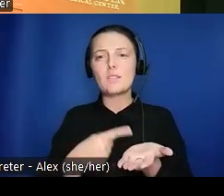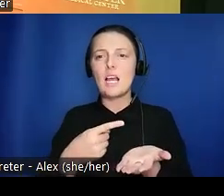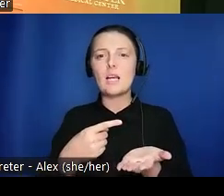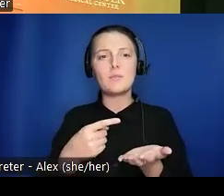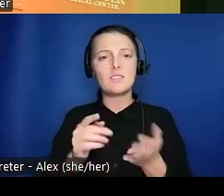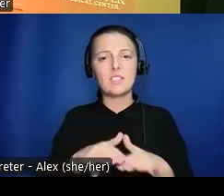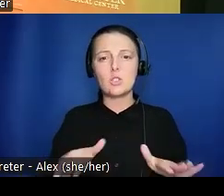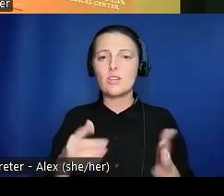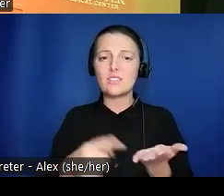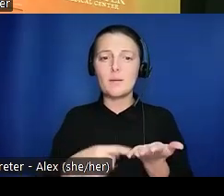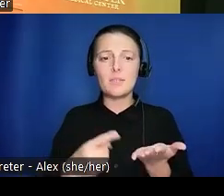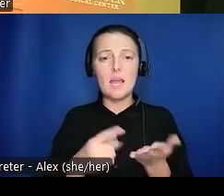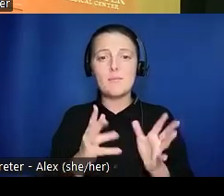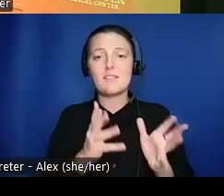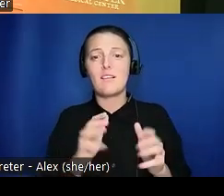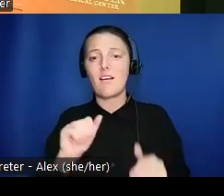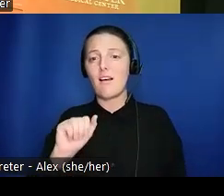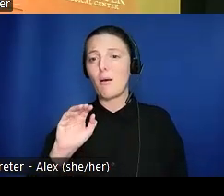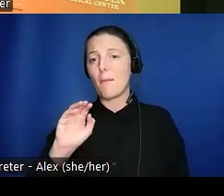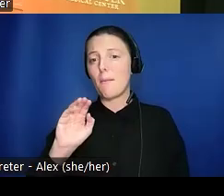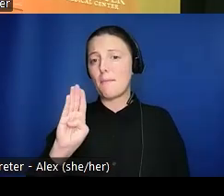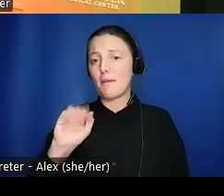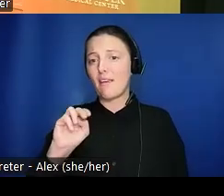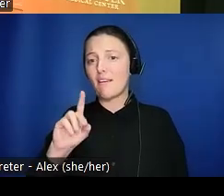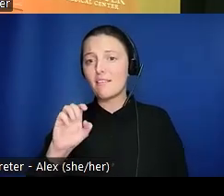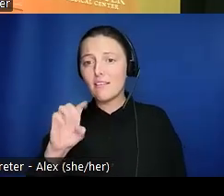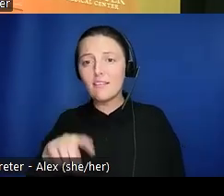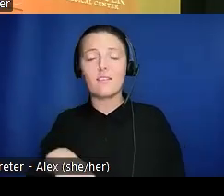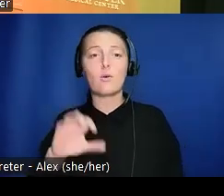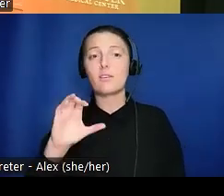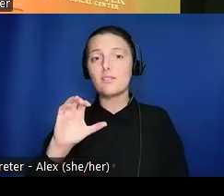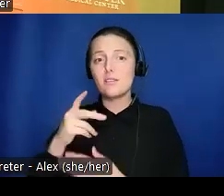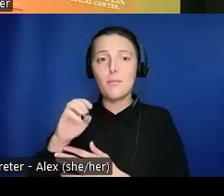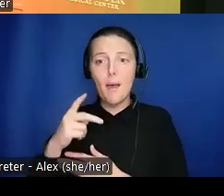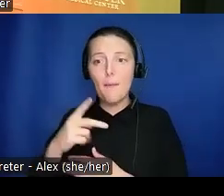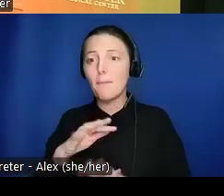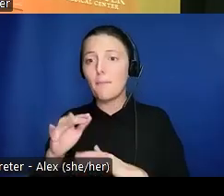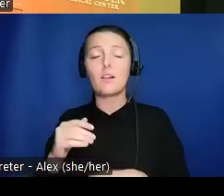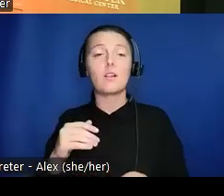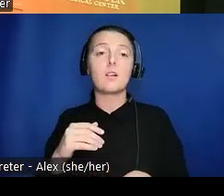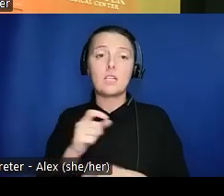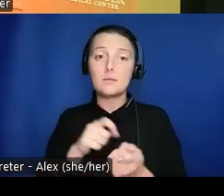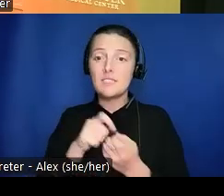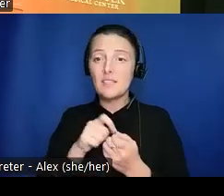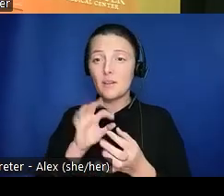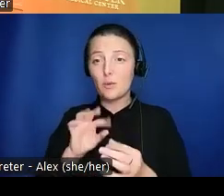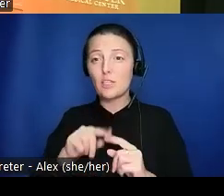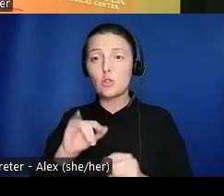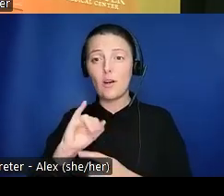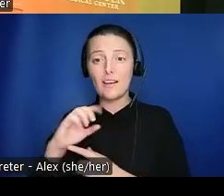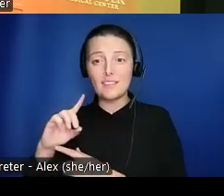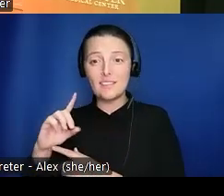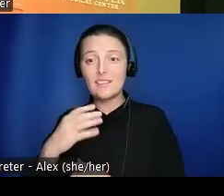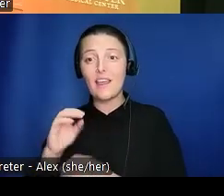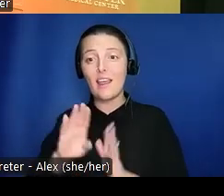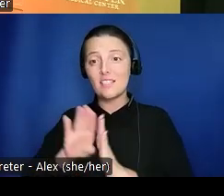do something about it, particularly those with IDD and developmental disorders. And